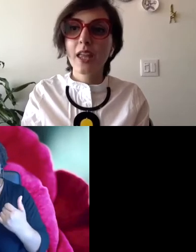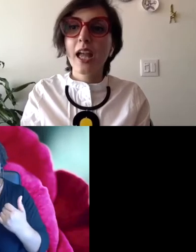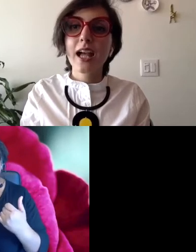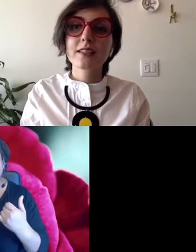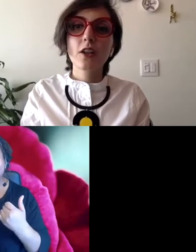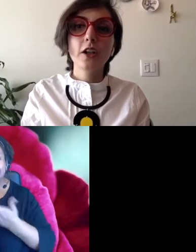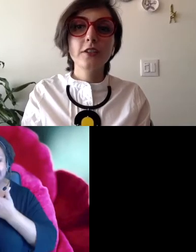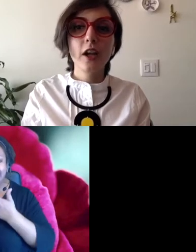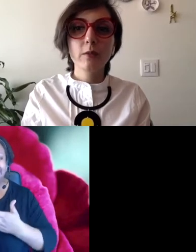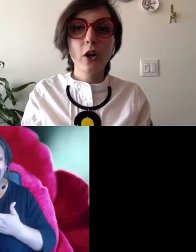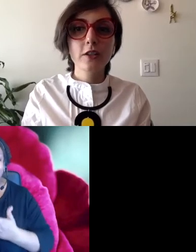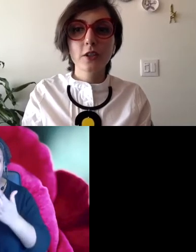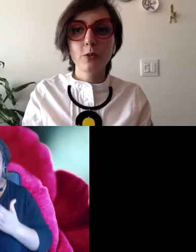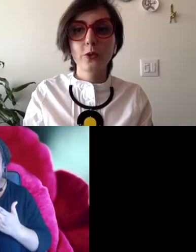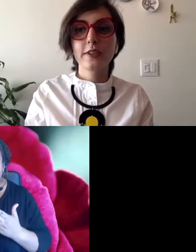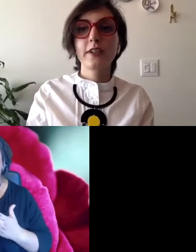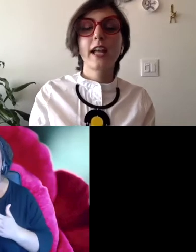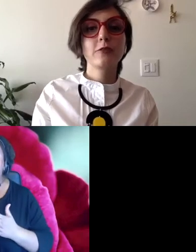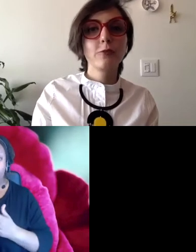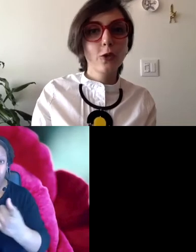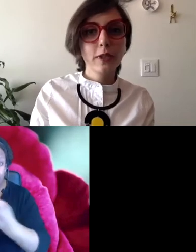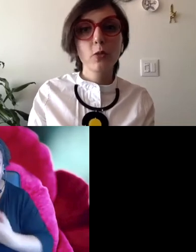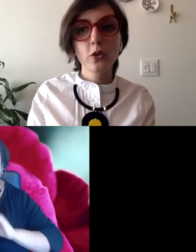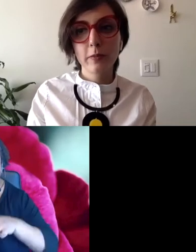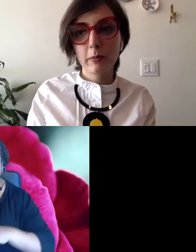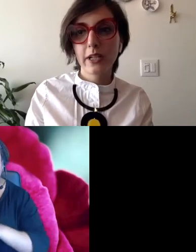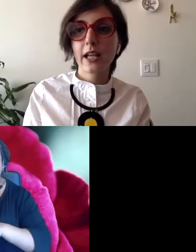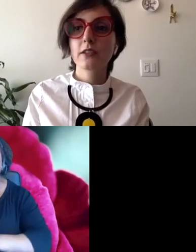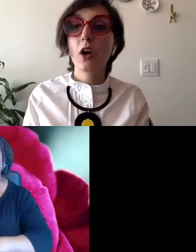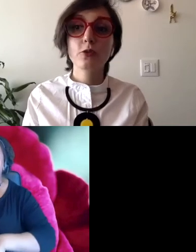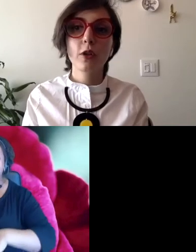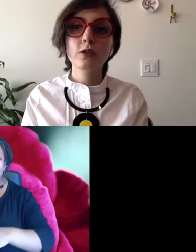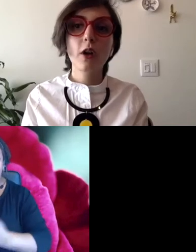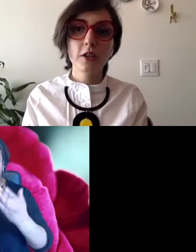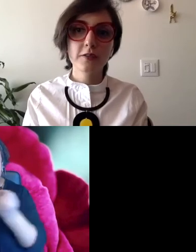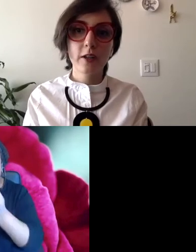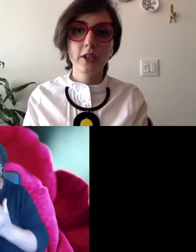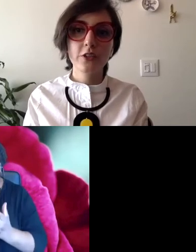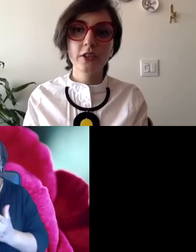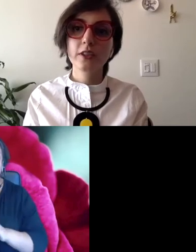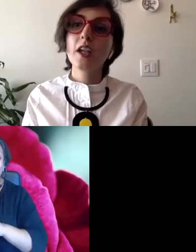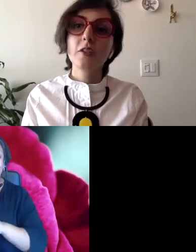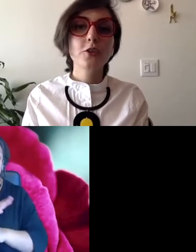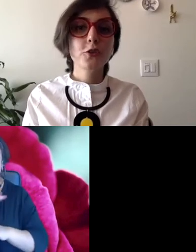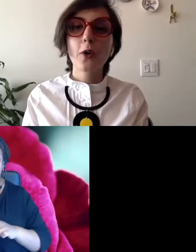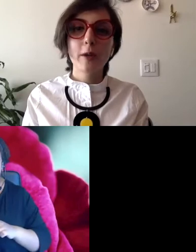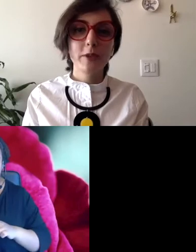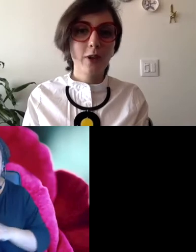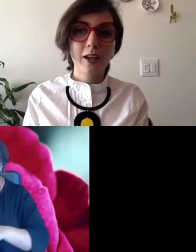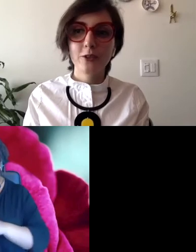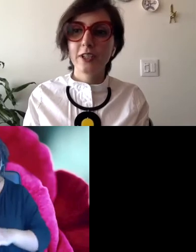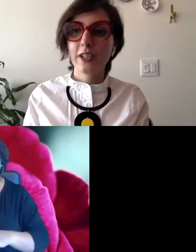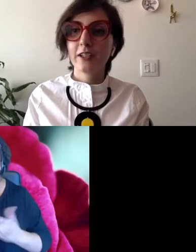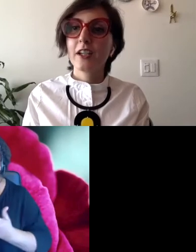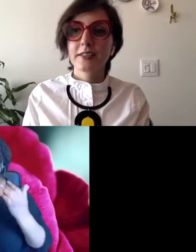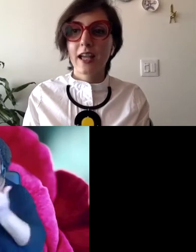questions. As a longtime arts supporter and a former board member of Toronto Arts Foundation, we are so happy to